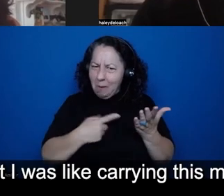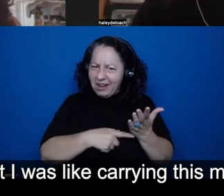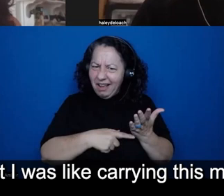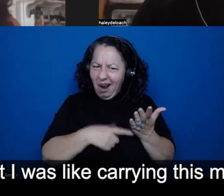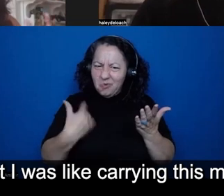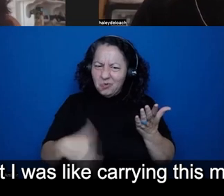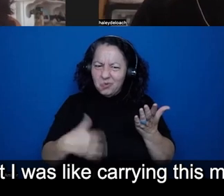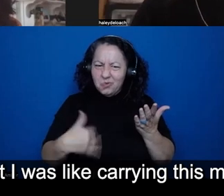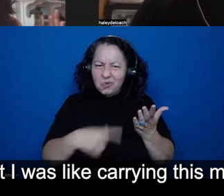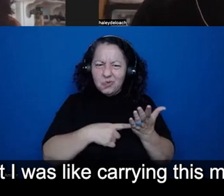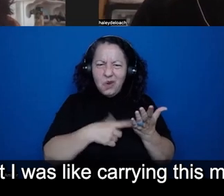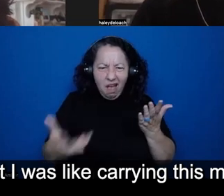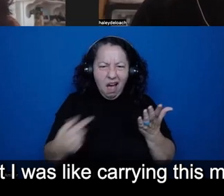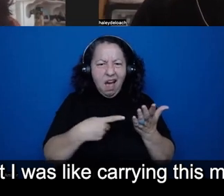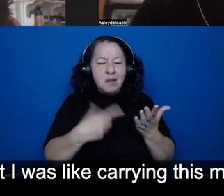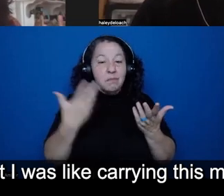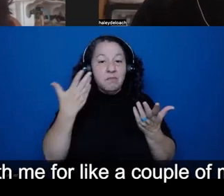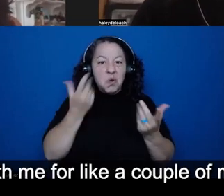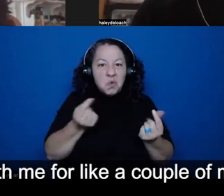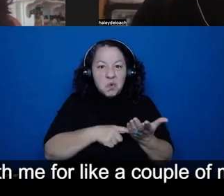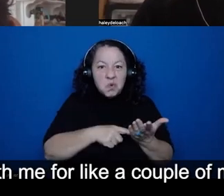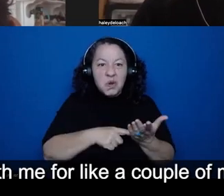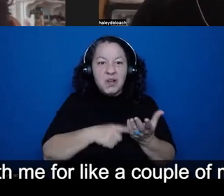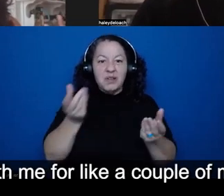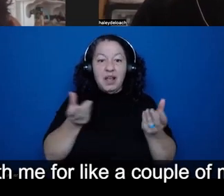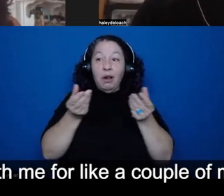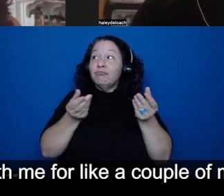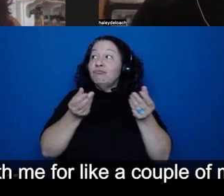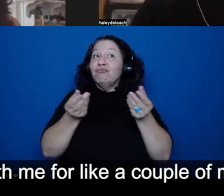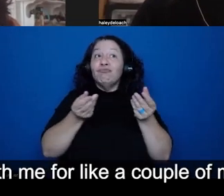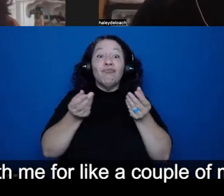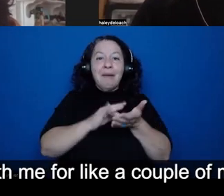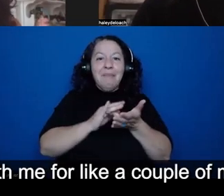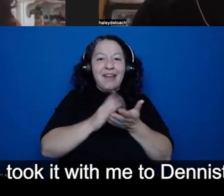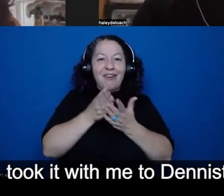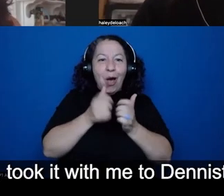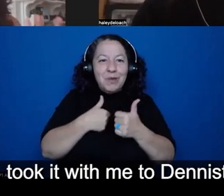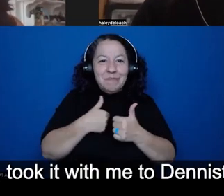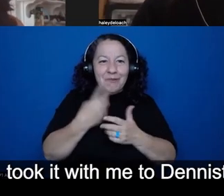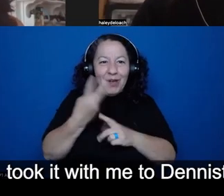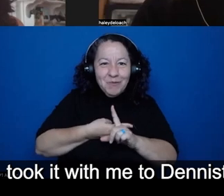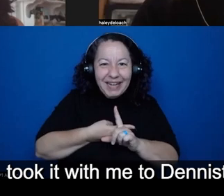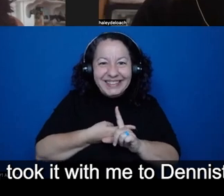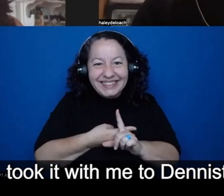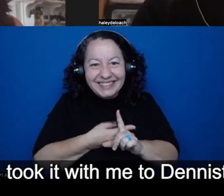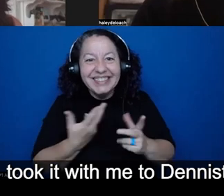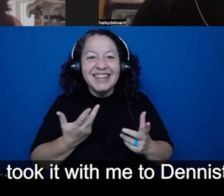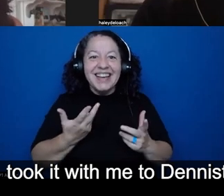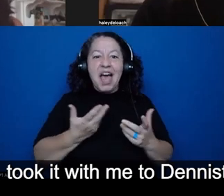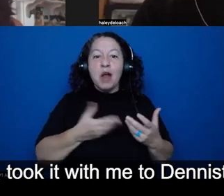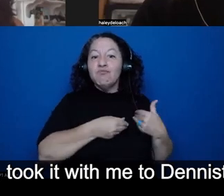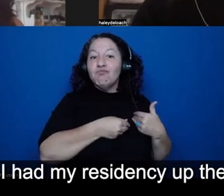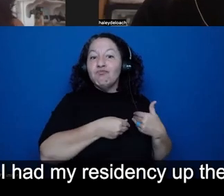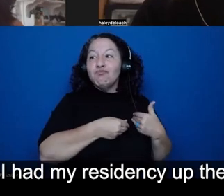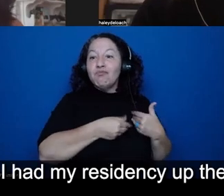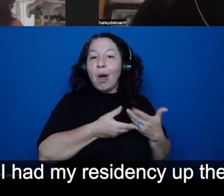So then I was like carrying this medical file around with me for like a couple of months. And I like took it with me to Denniston